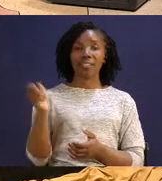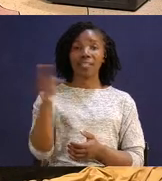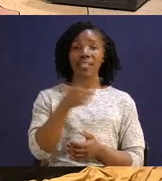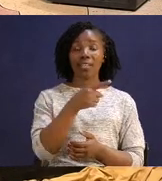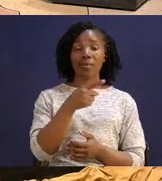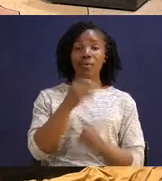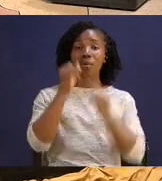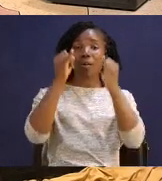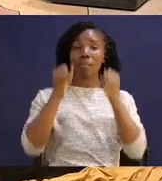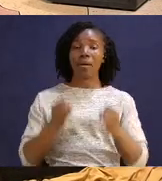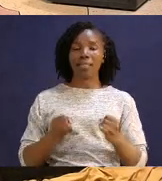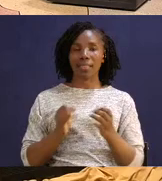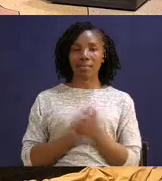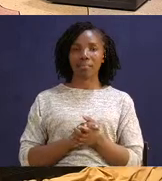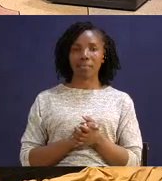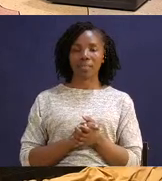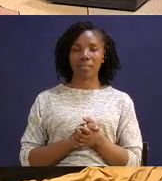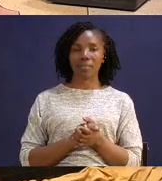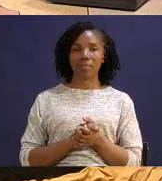Amen.